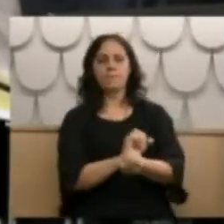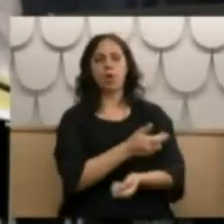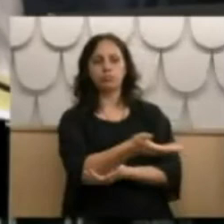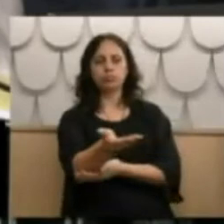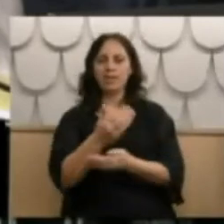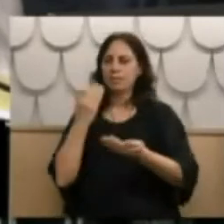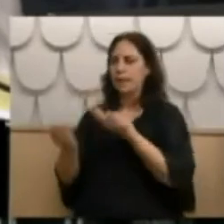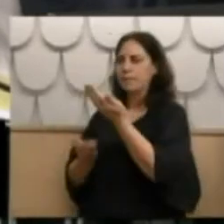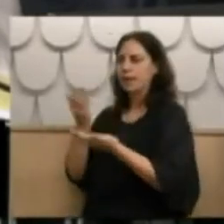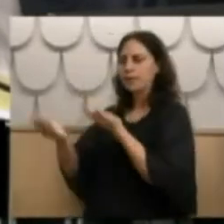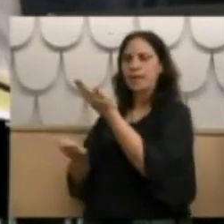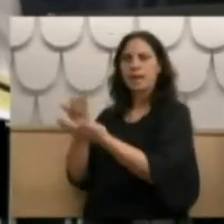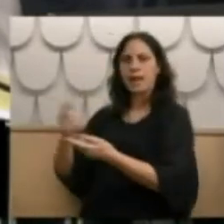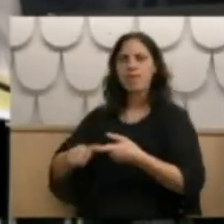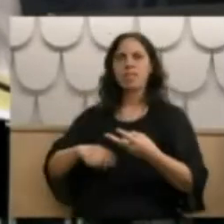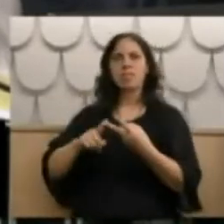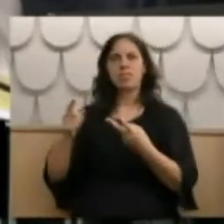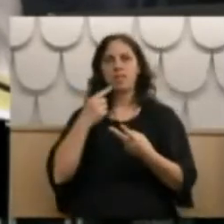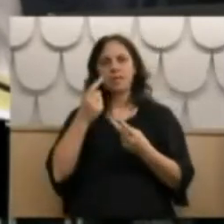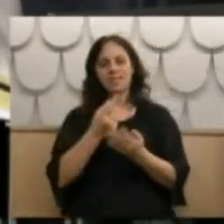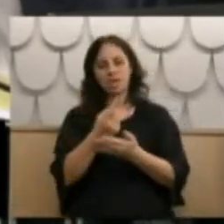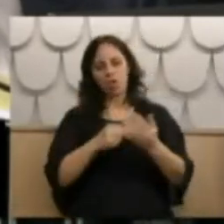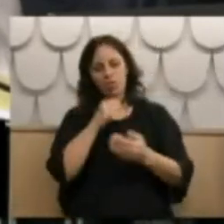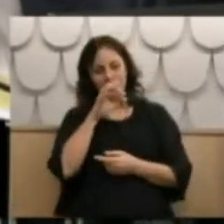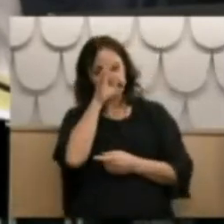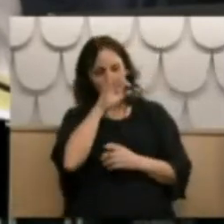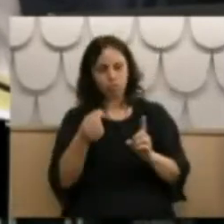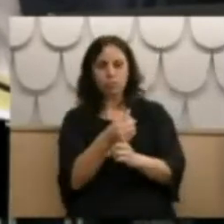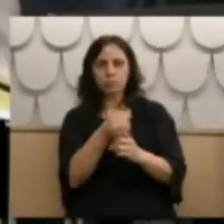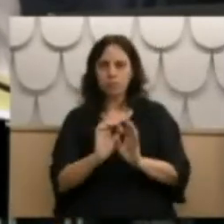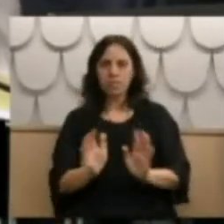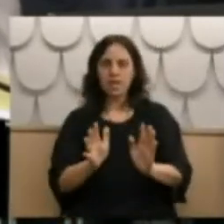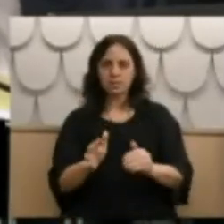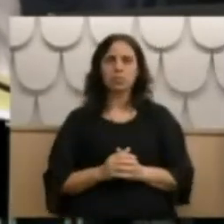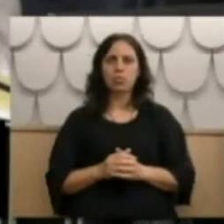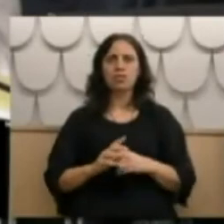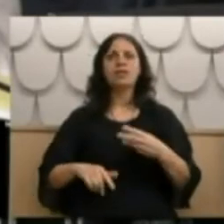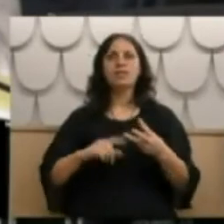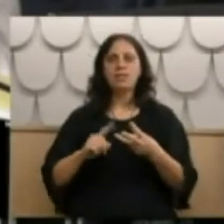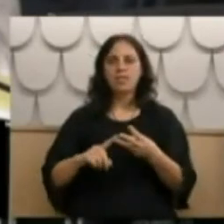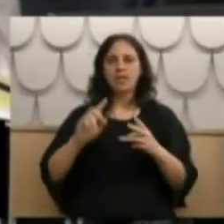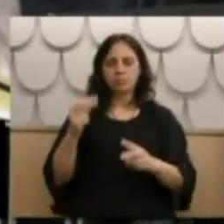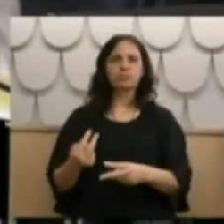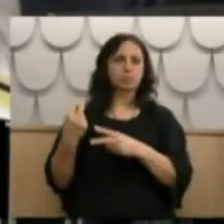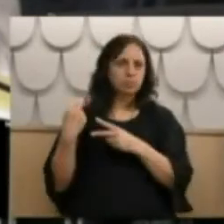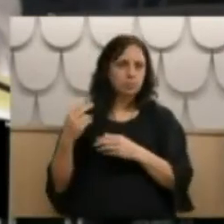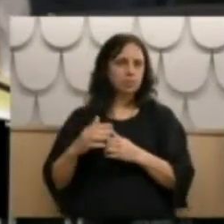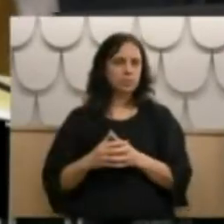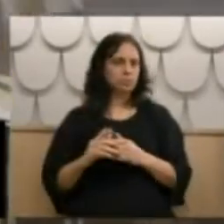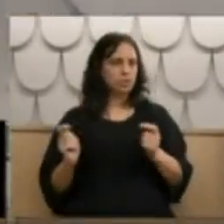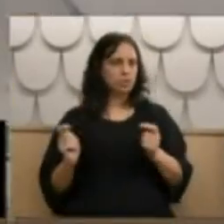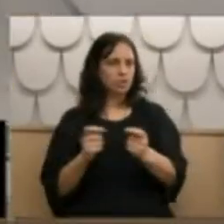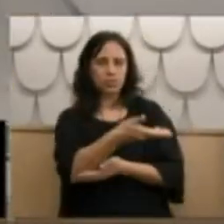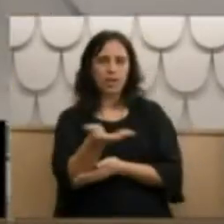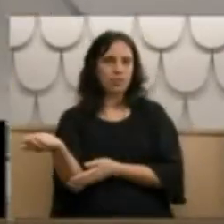related to sexual abuse only, and then it was retrospectively impacted on everyone. And then we have the issues about